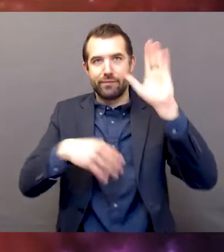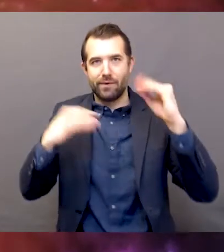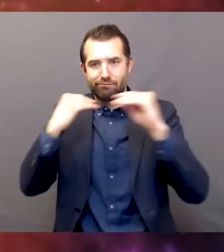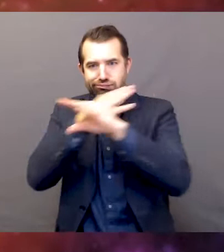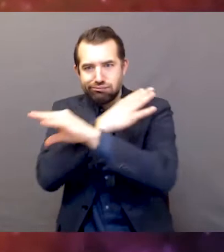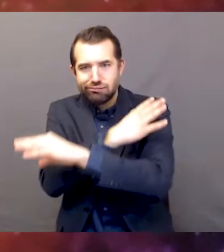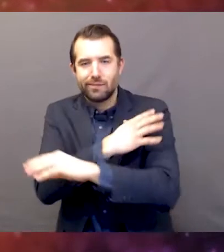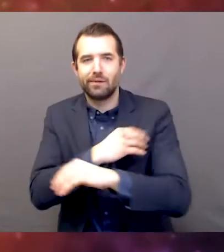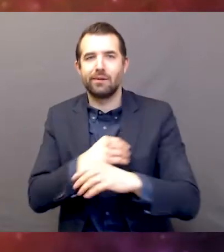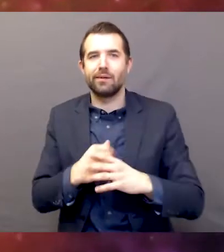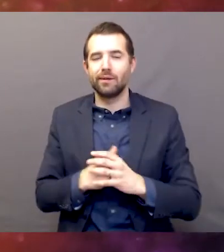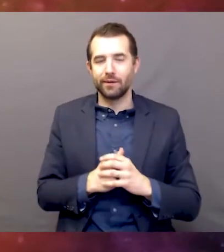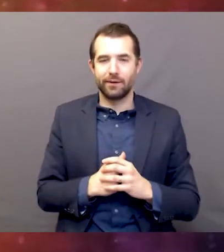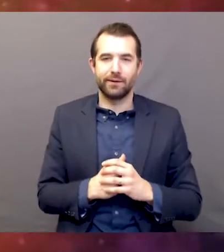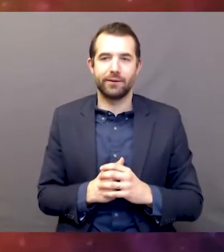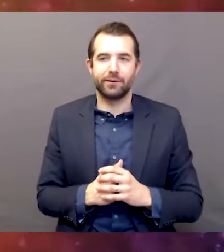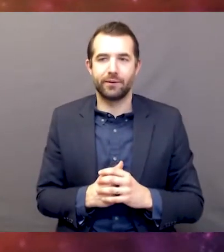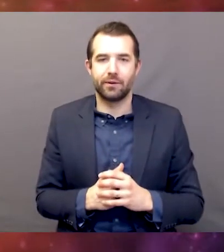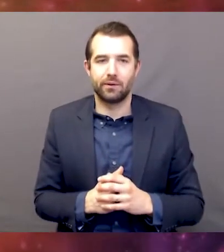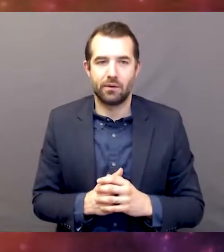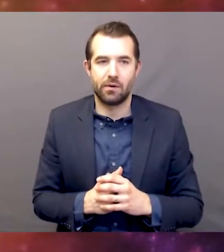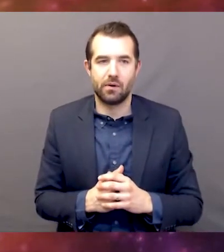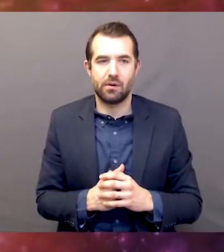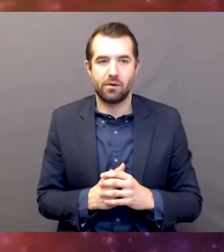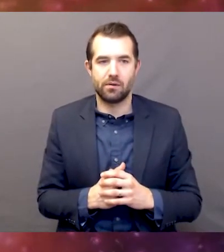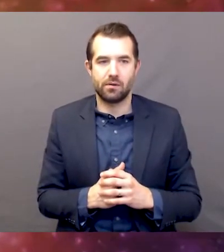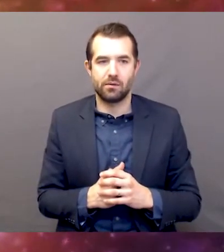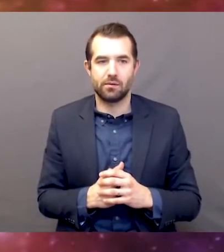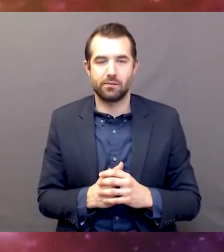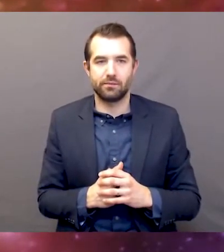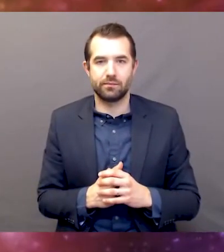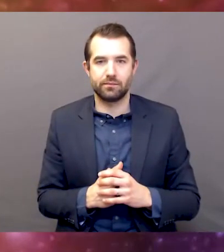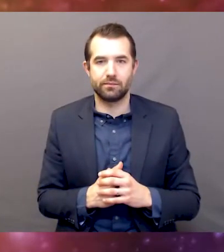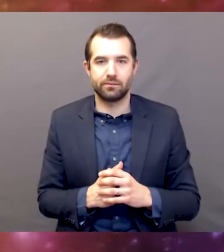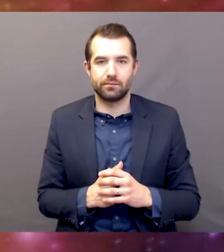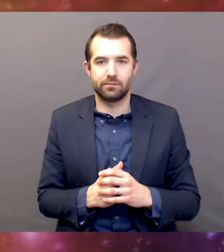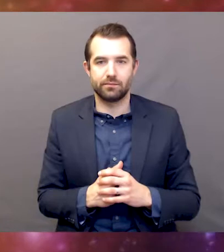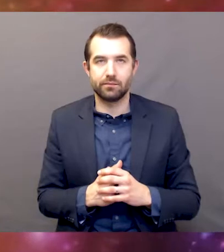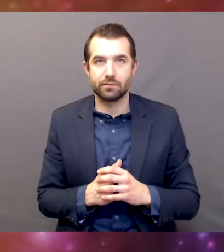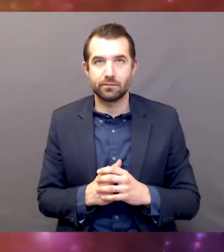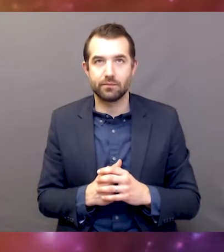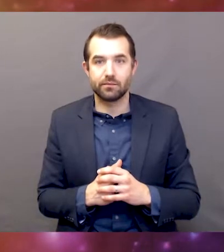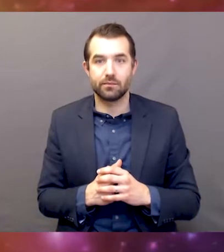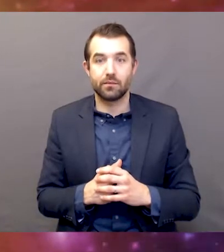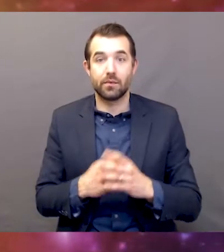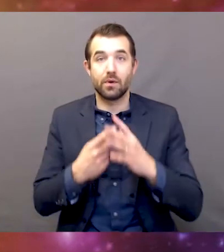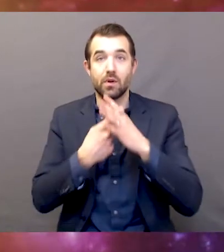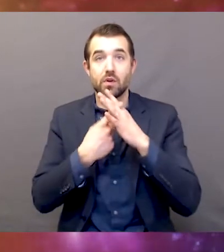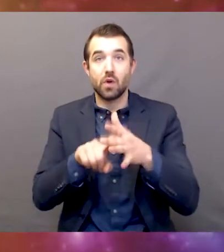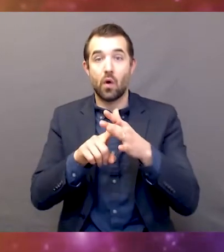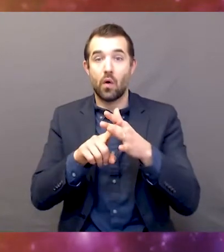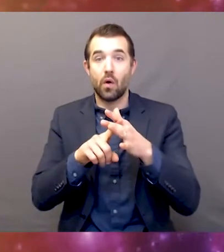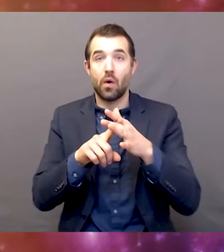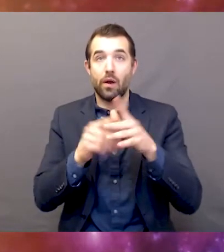the inner edge of the accretion disk. And you can see here the formation of the jet, and finally the formation of a very quite nice,